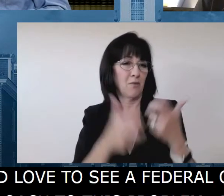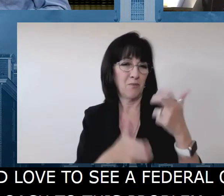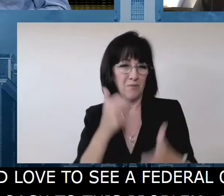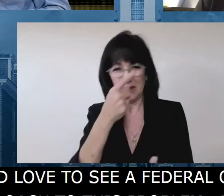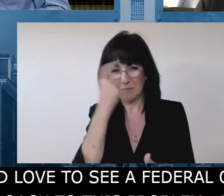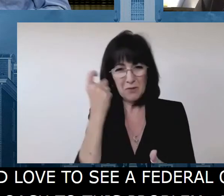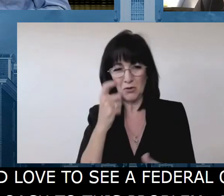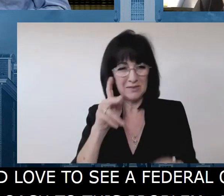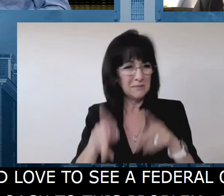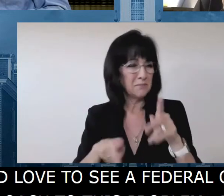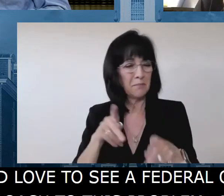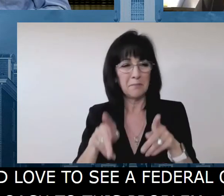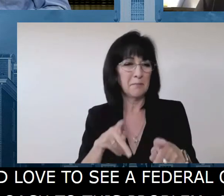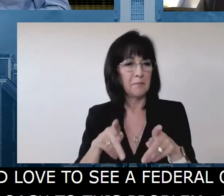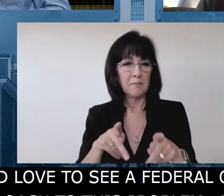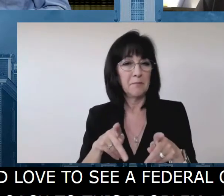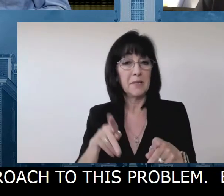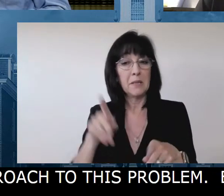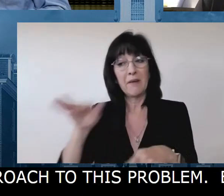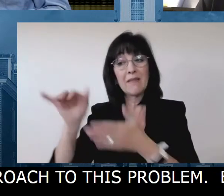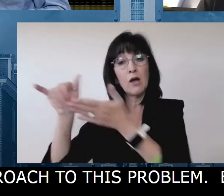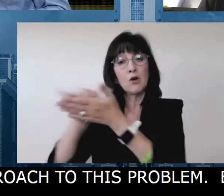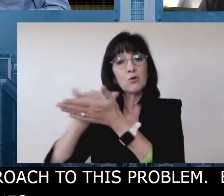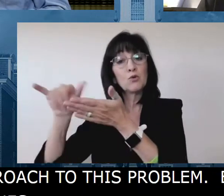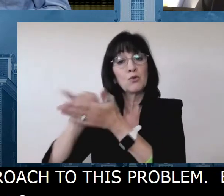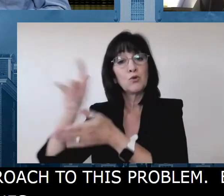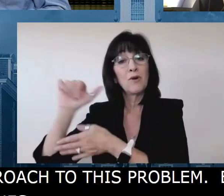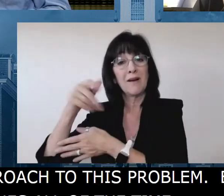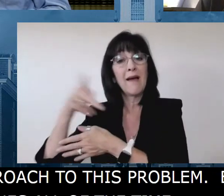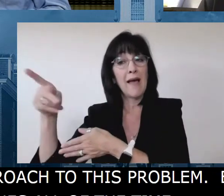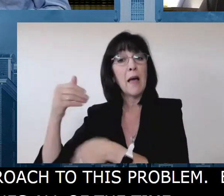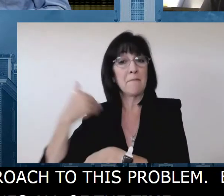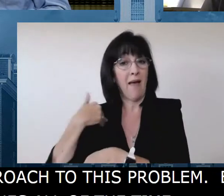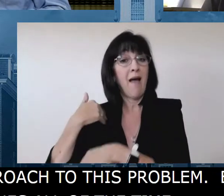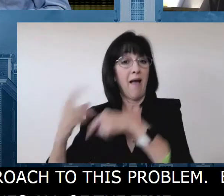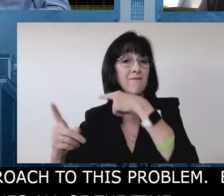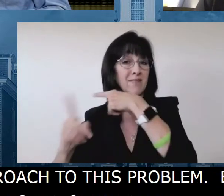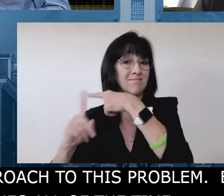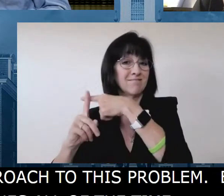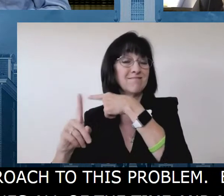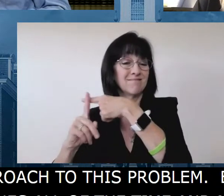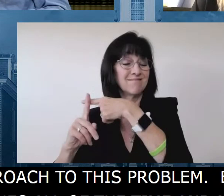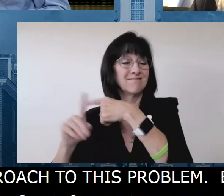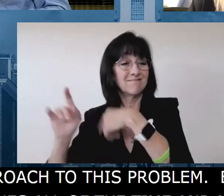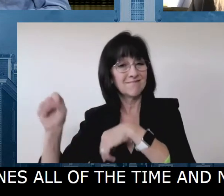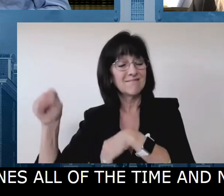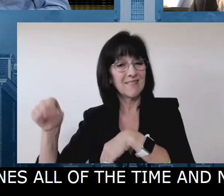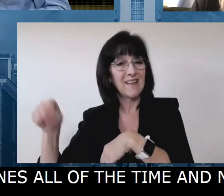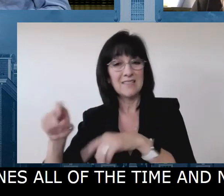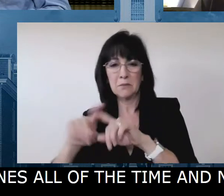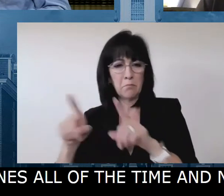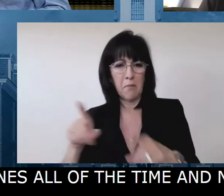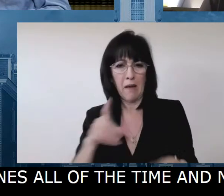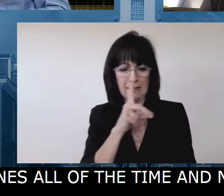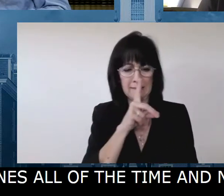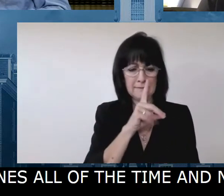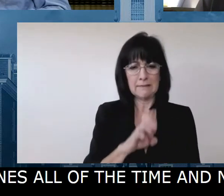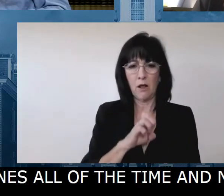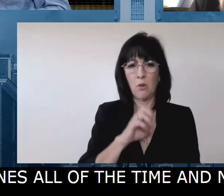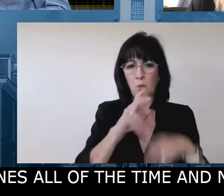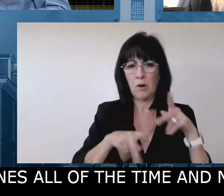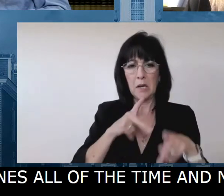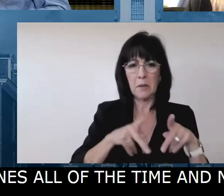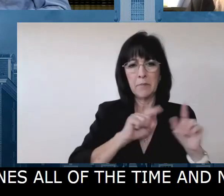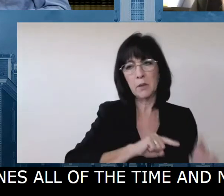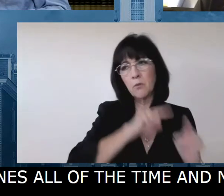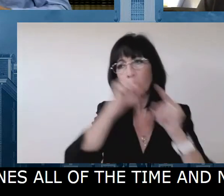time. In fact, the New York app has some assets to it, but Delawareans going to New York